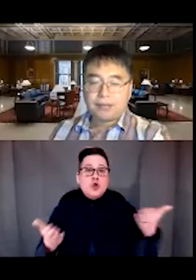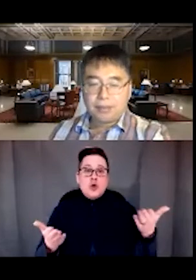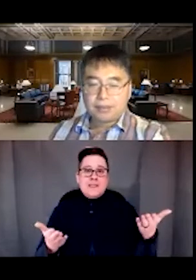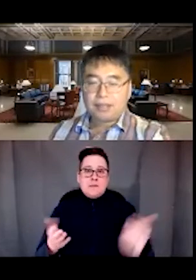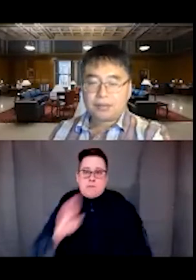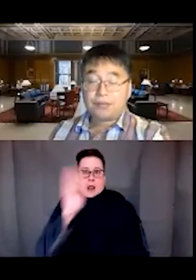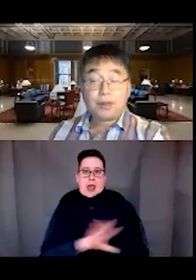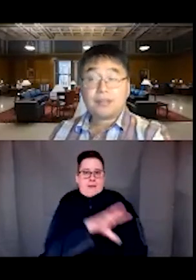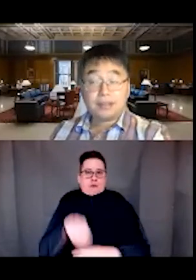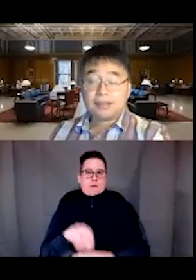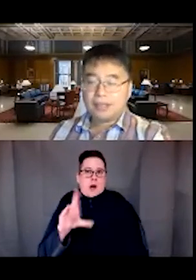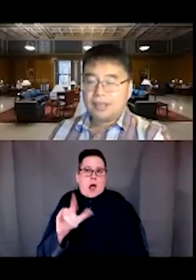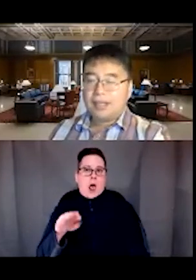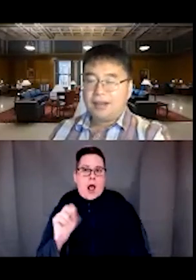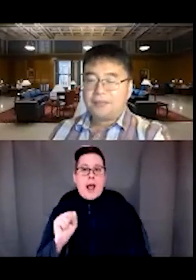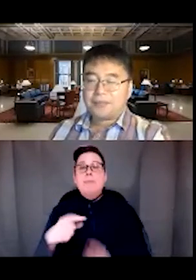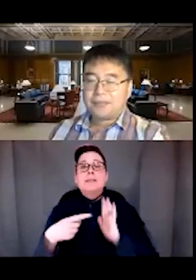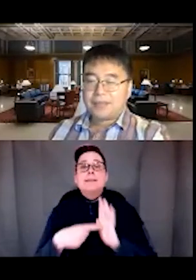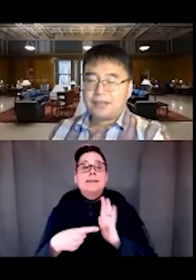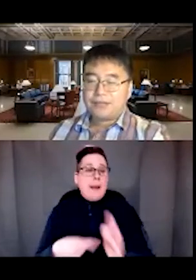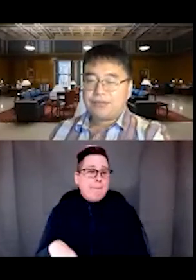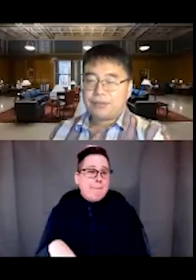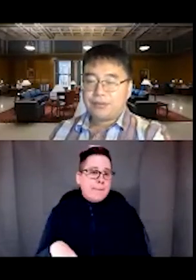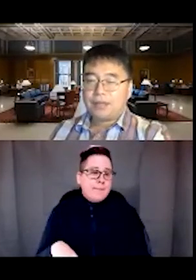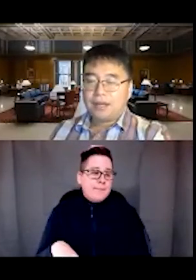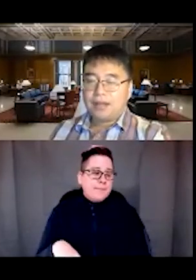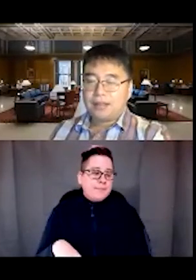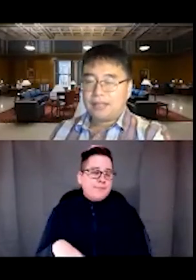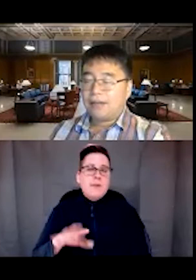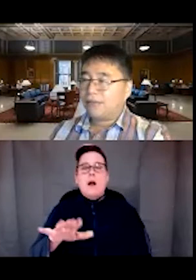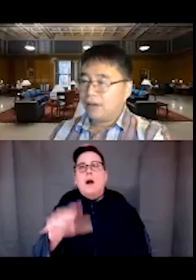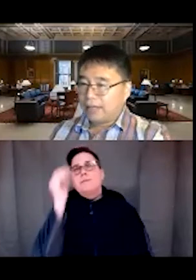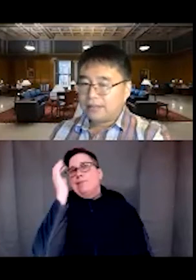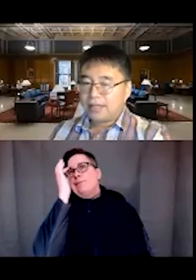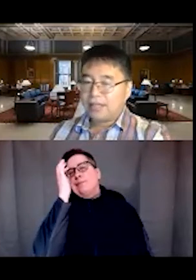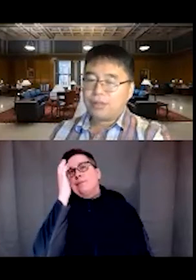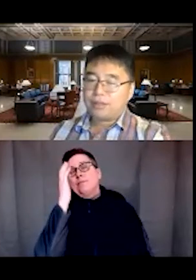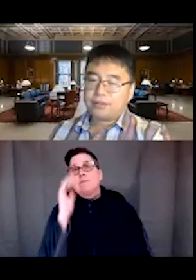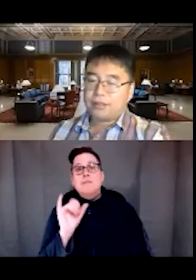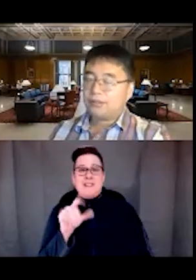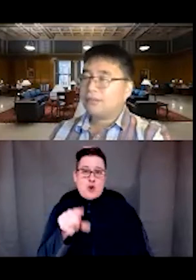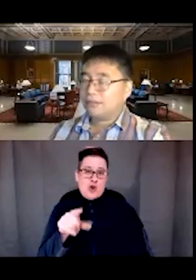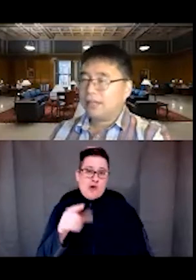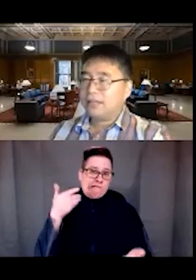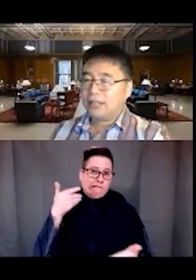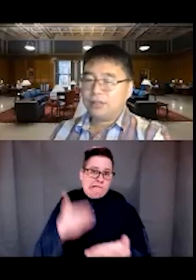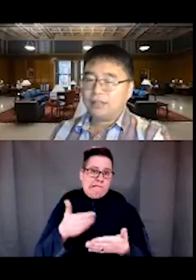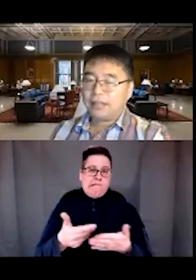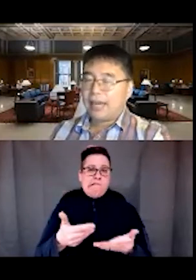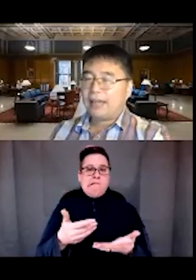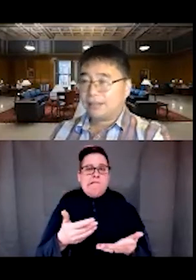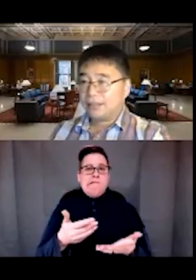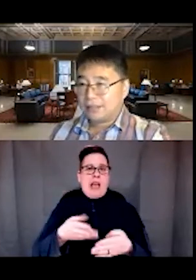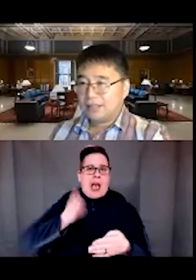out of claims data. So for instance, if you have end-stage renal disease, right, and you